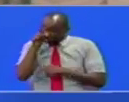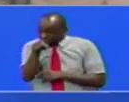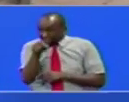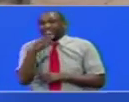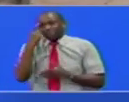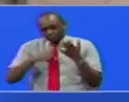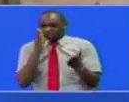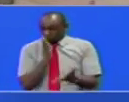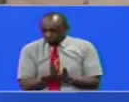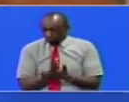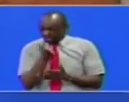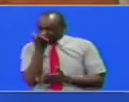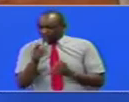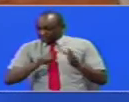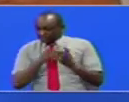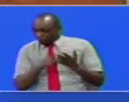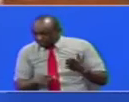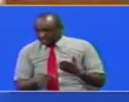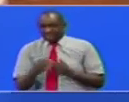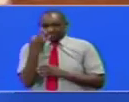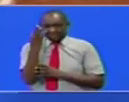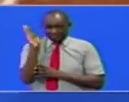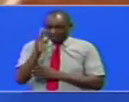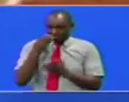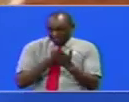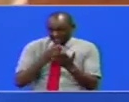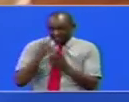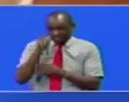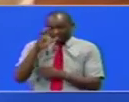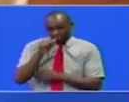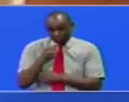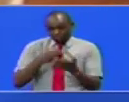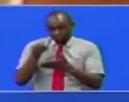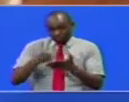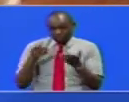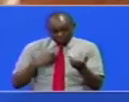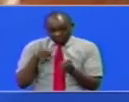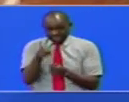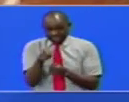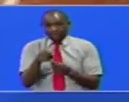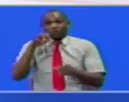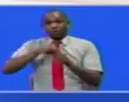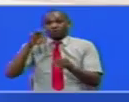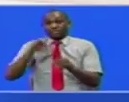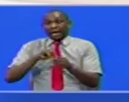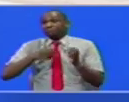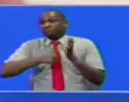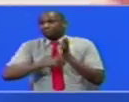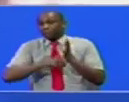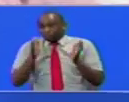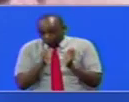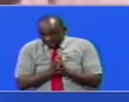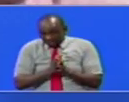will no doubt spark intrigues over the 3 billion shilling tender for procurement of a system for voter identification